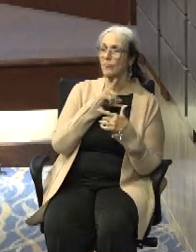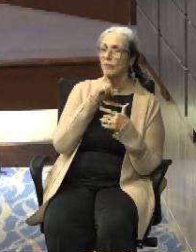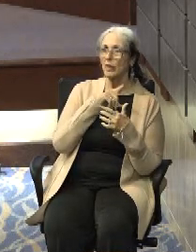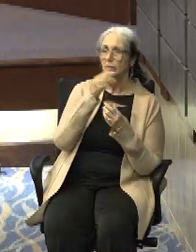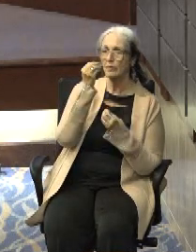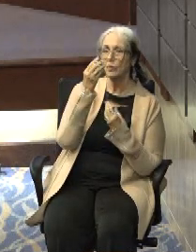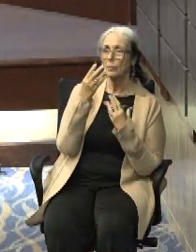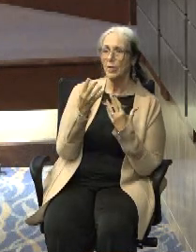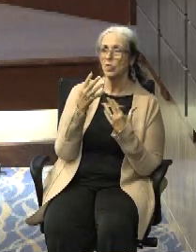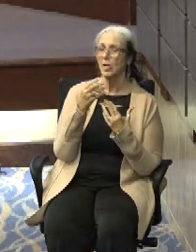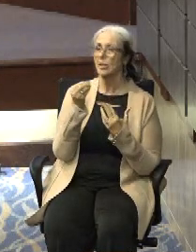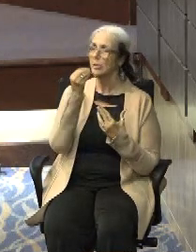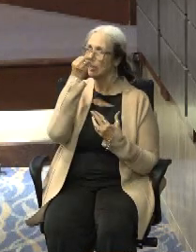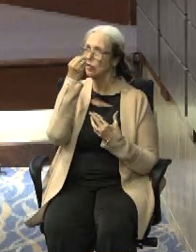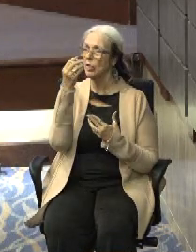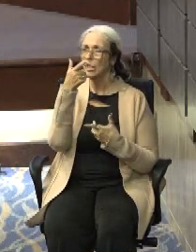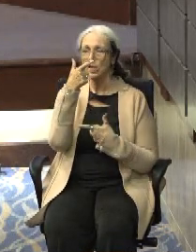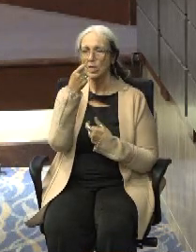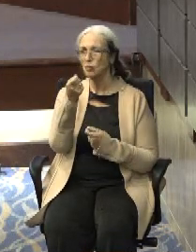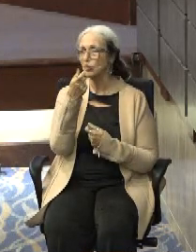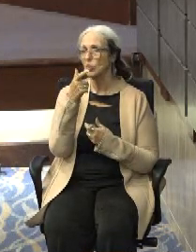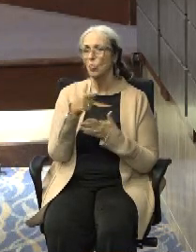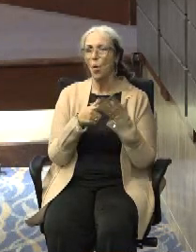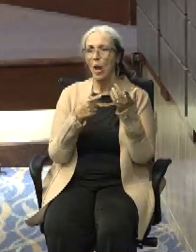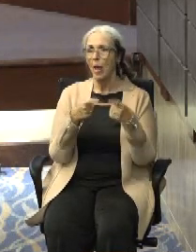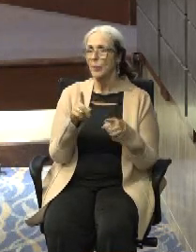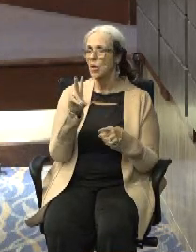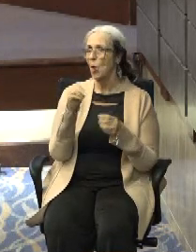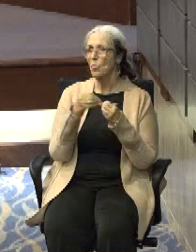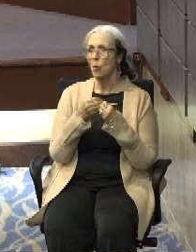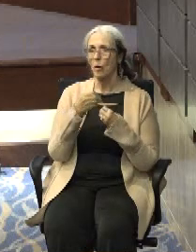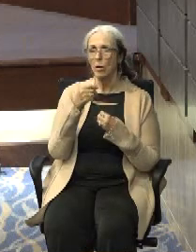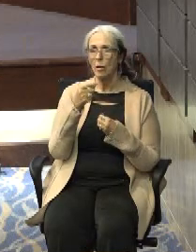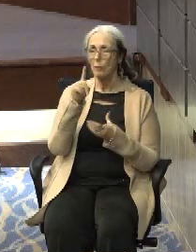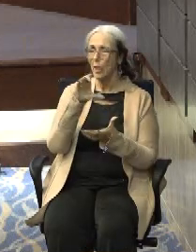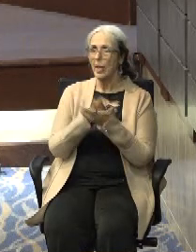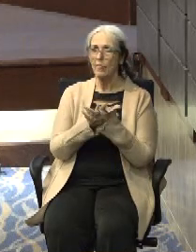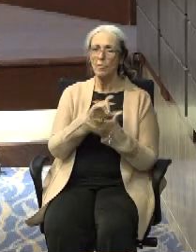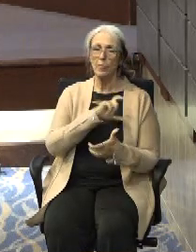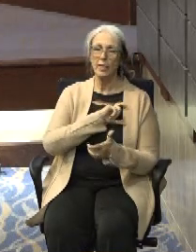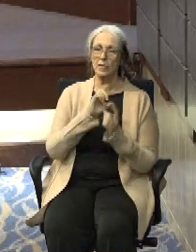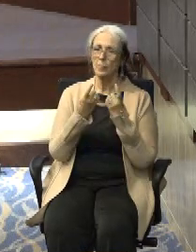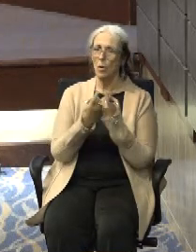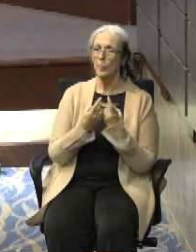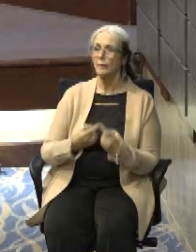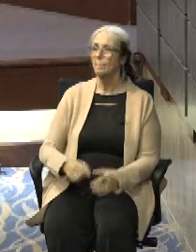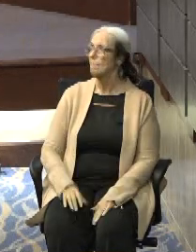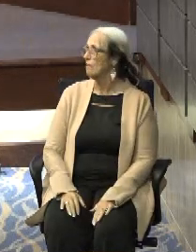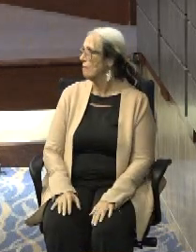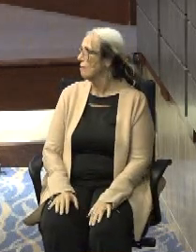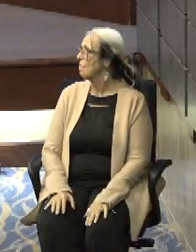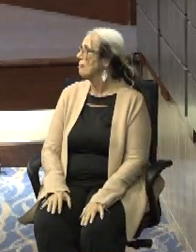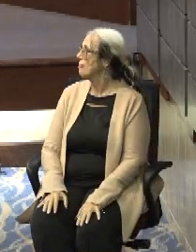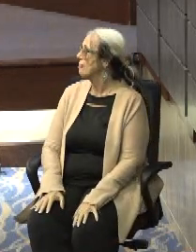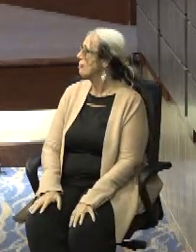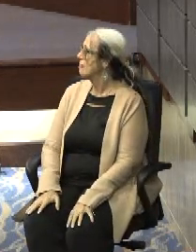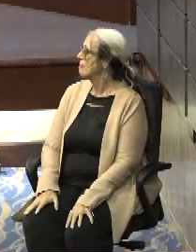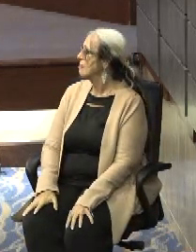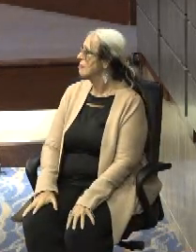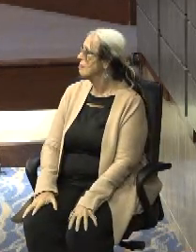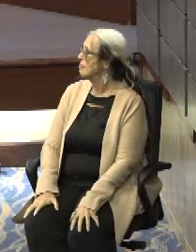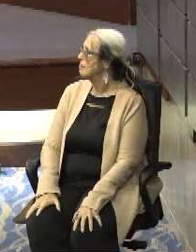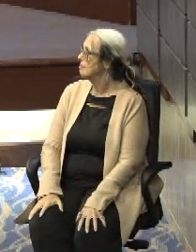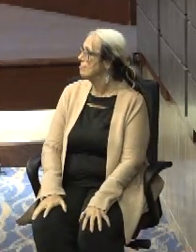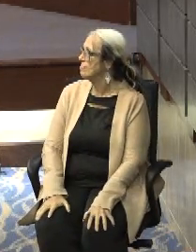given and was not interested in finding out how that happened, I no longer have confidence in our police department. Please wrap up your time. Thank you. Appreciate it.